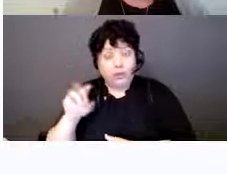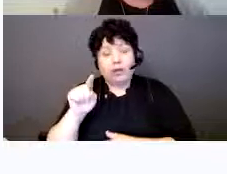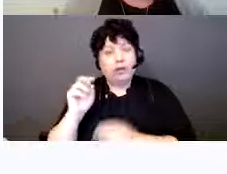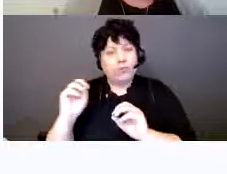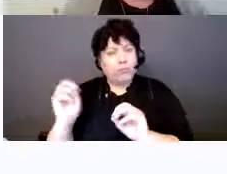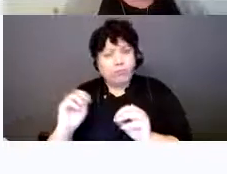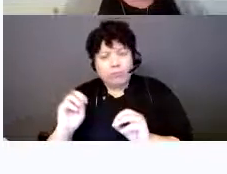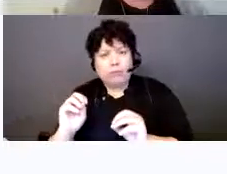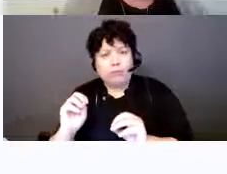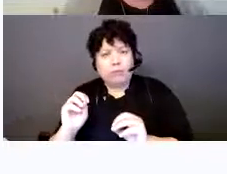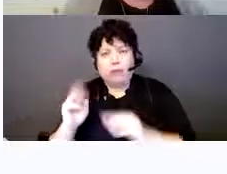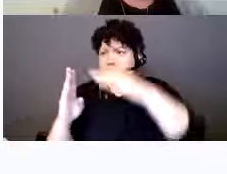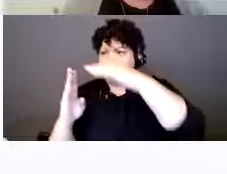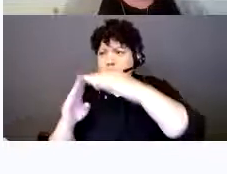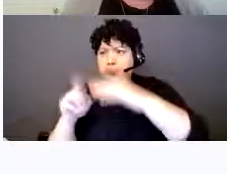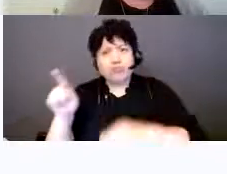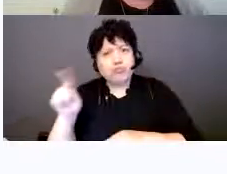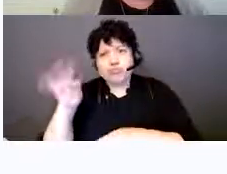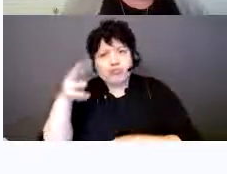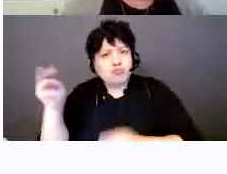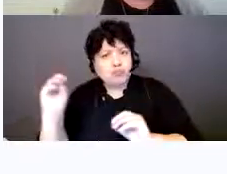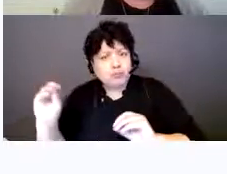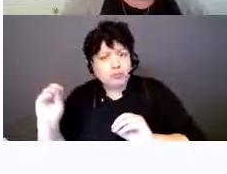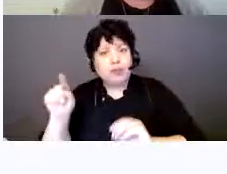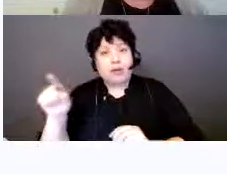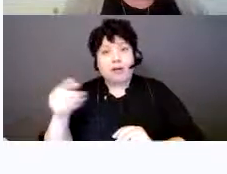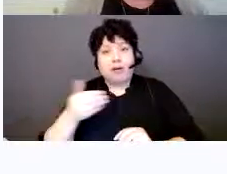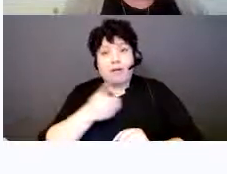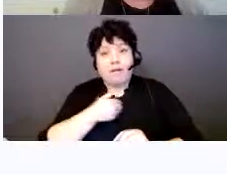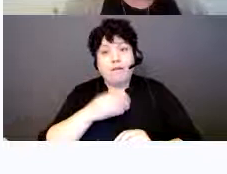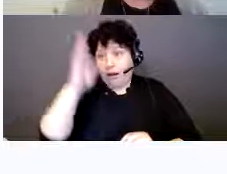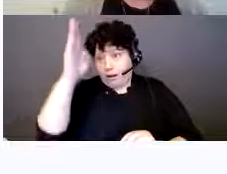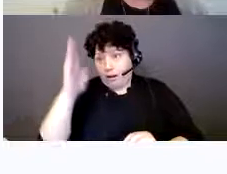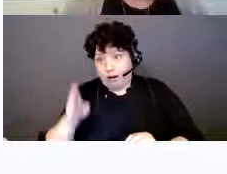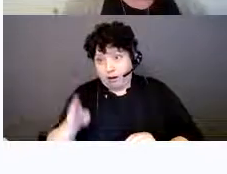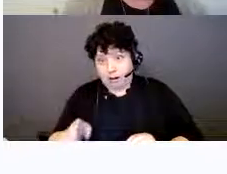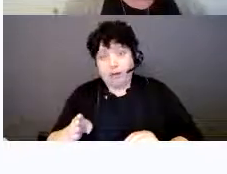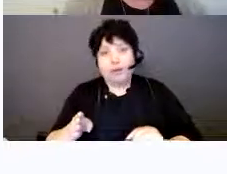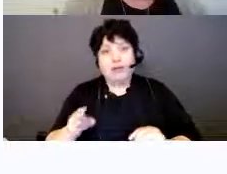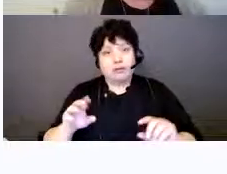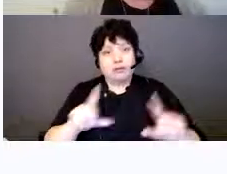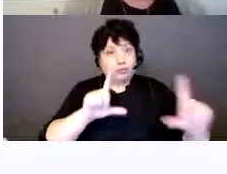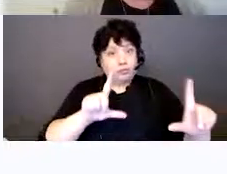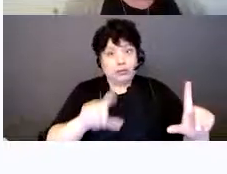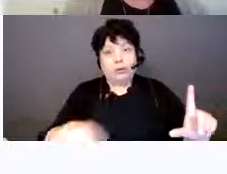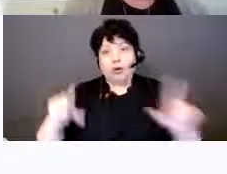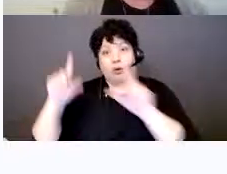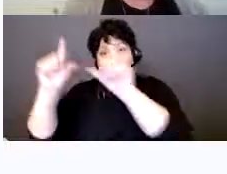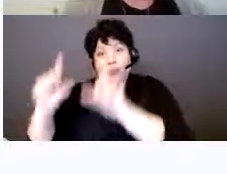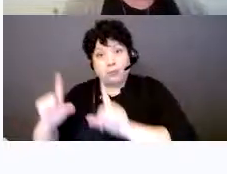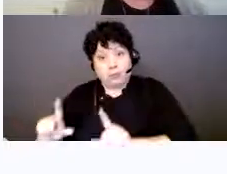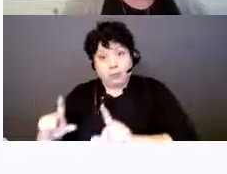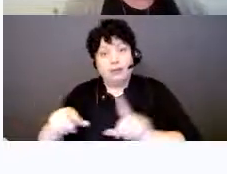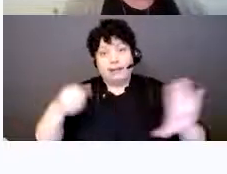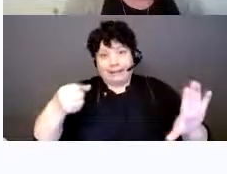your application, then there is a line between the speakers and the presentation that you can pull to the